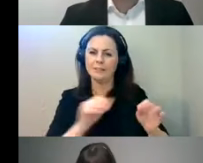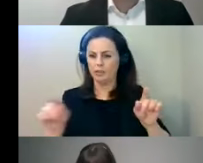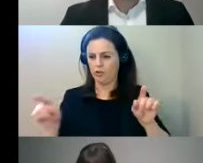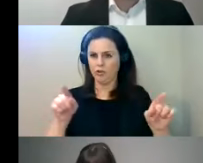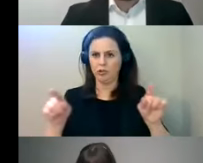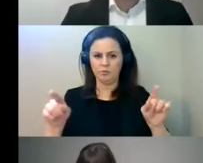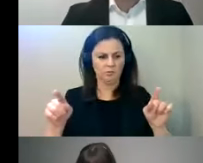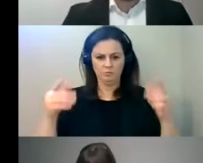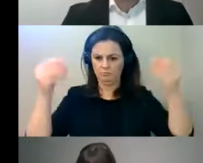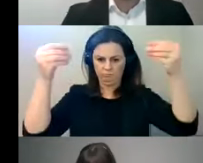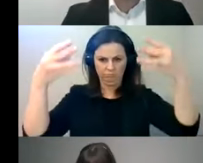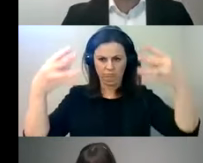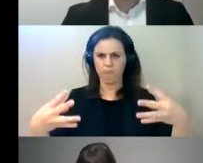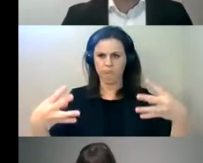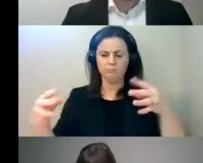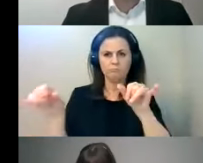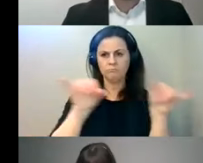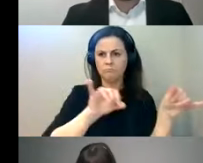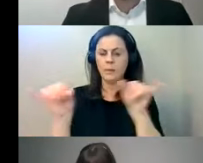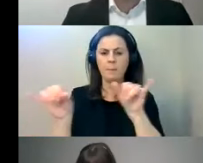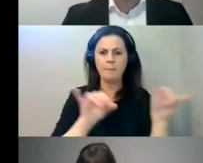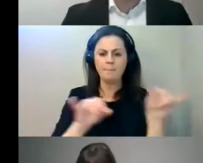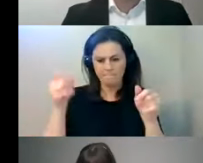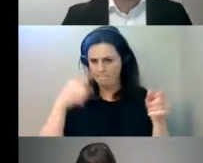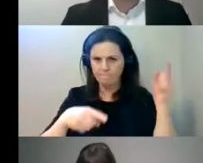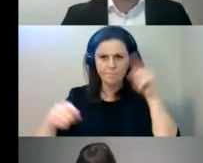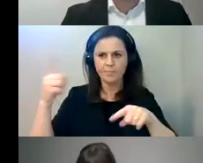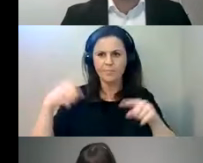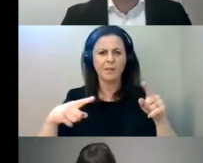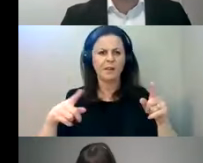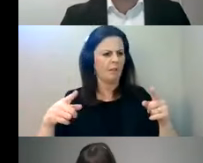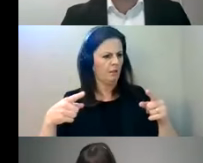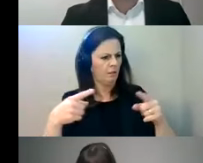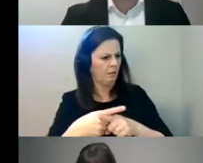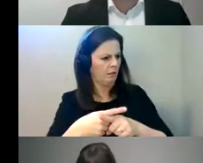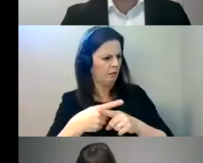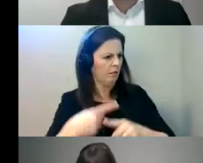of decision making happen in lockstep with one another and don't contradict each other.